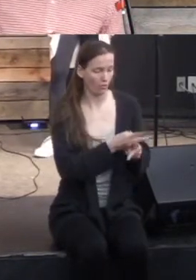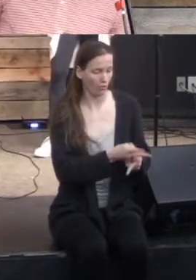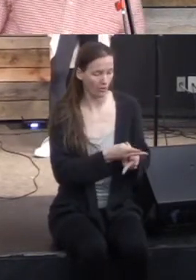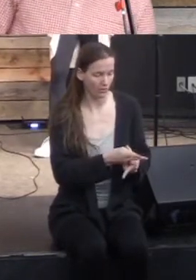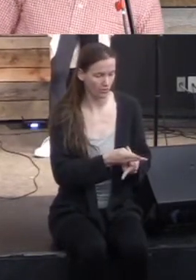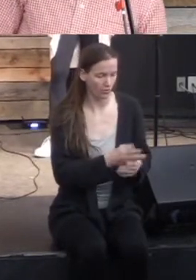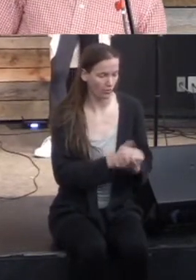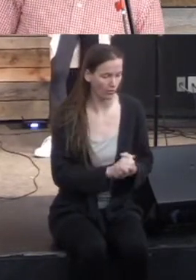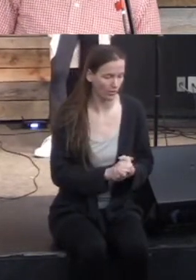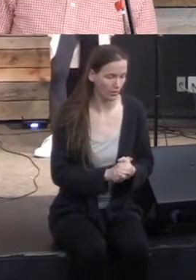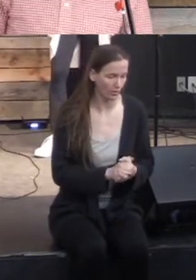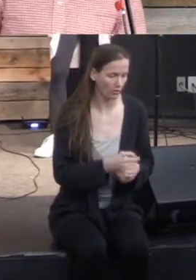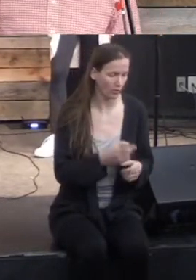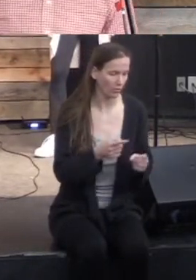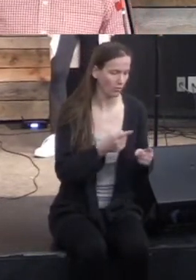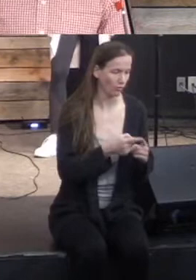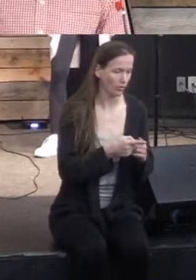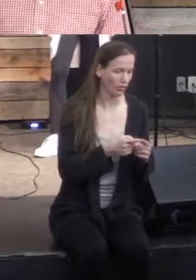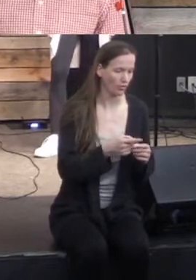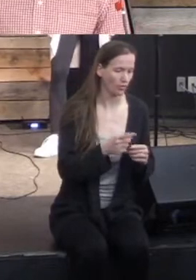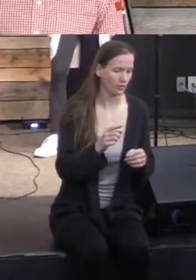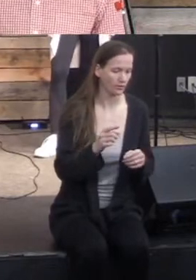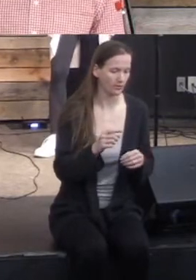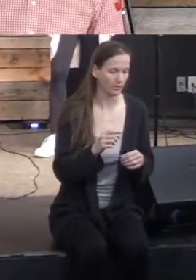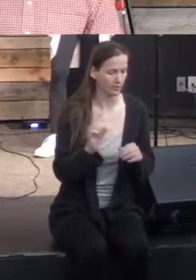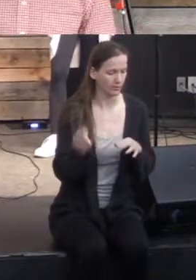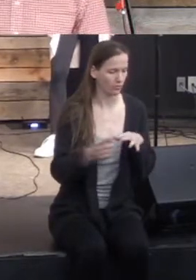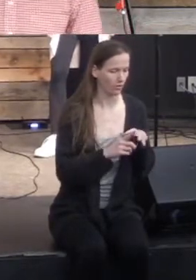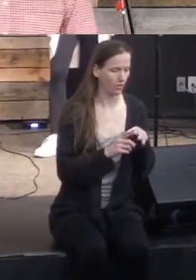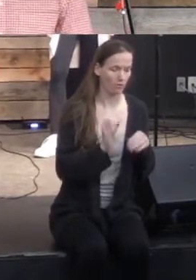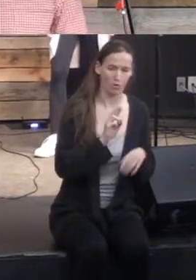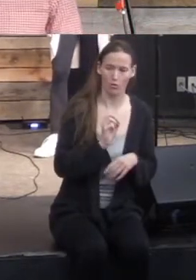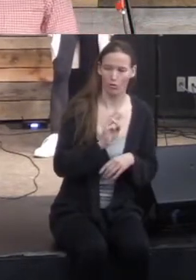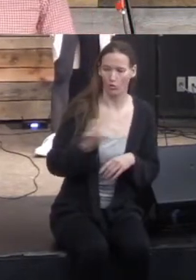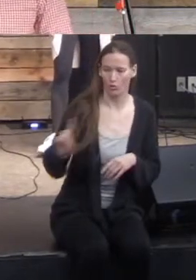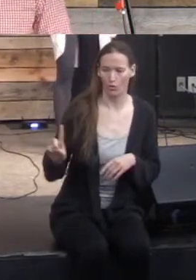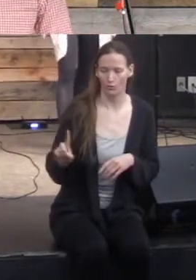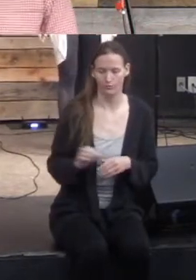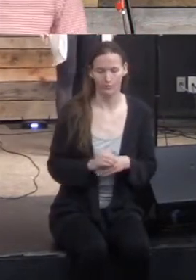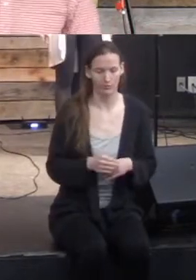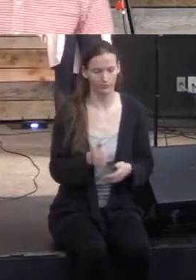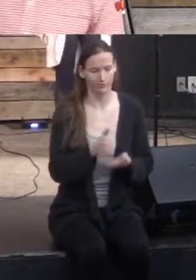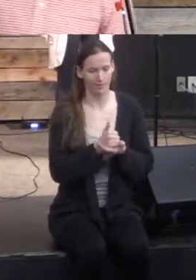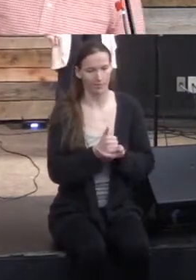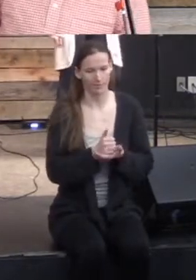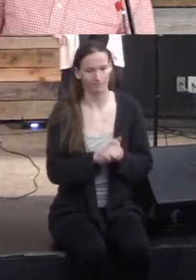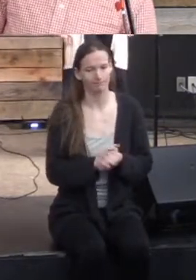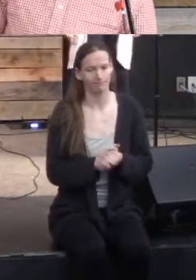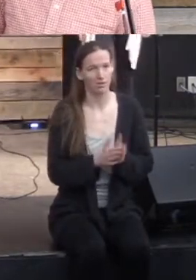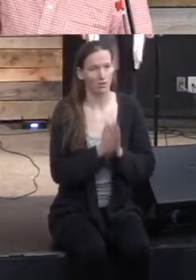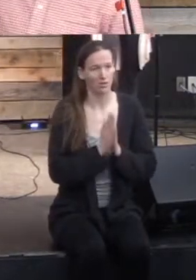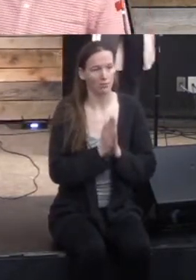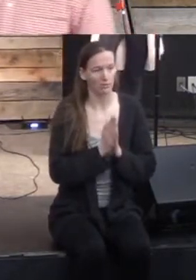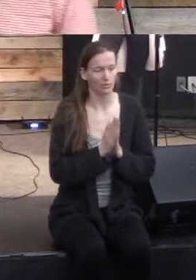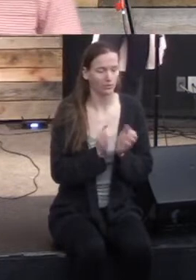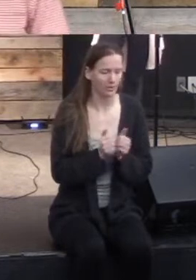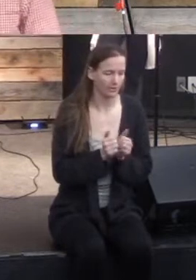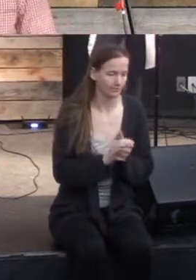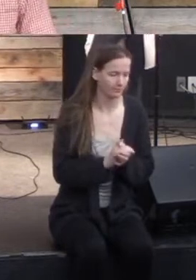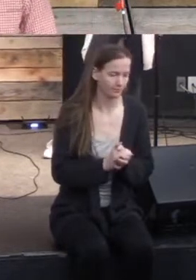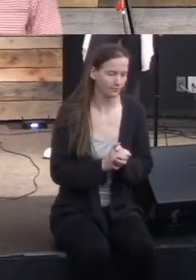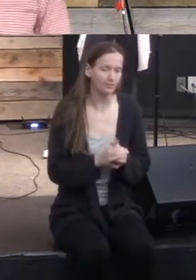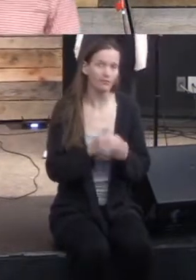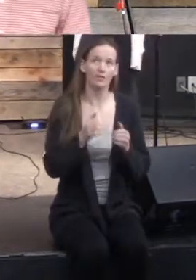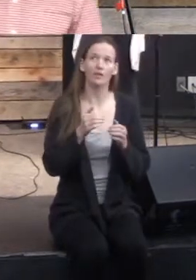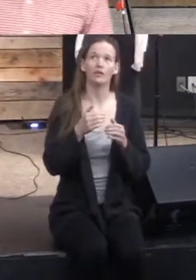coming and your going both now and forevermore. Amen. Amen. Let's say a prayer with that. Heavenly Father, we thank you so much for